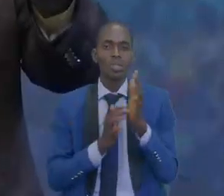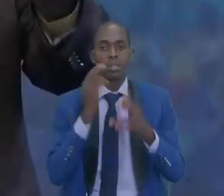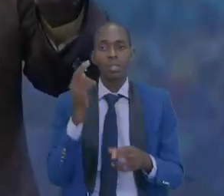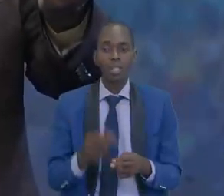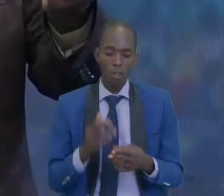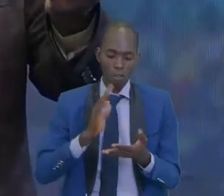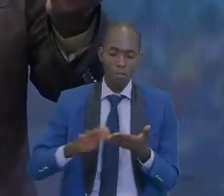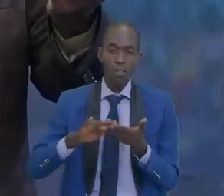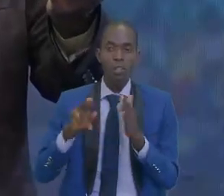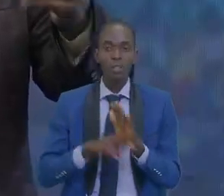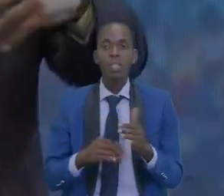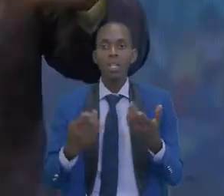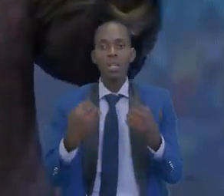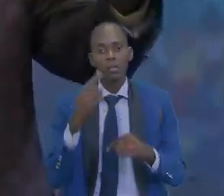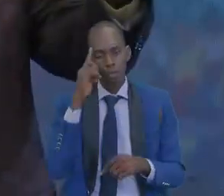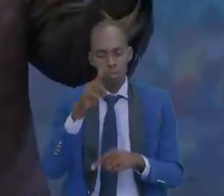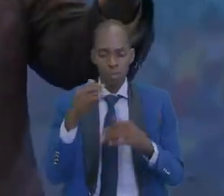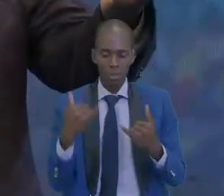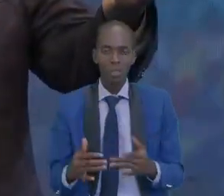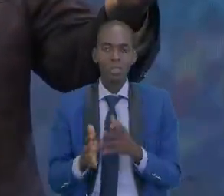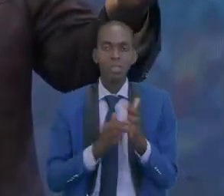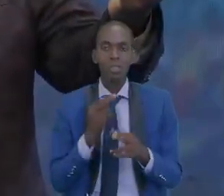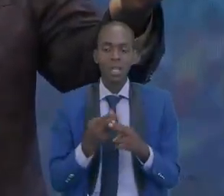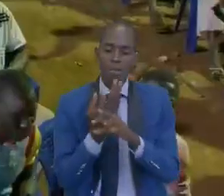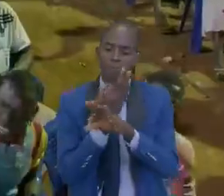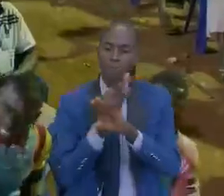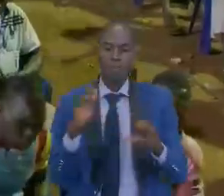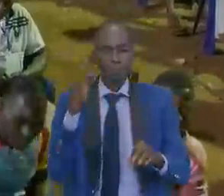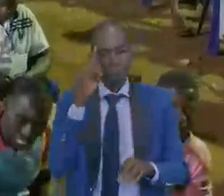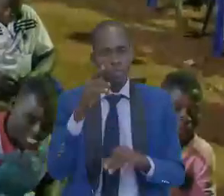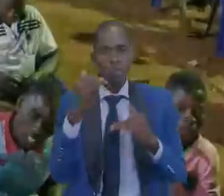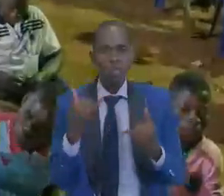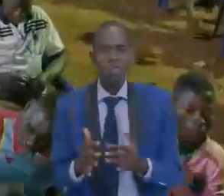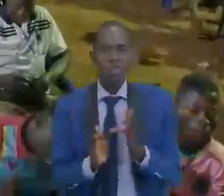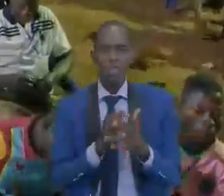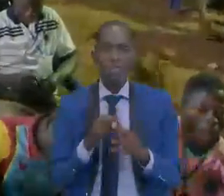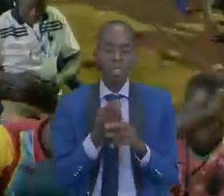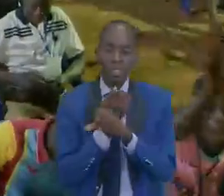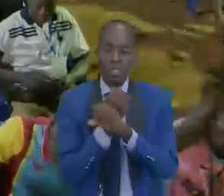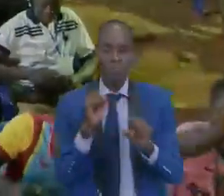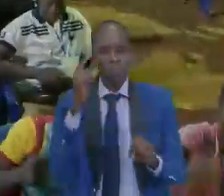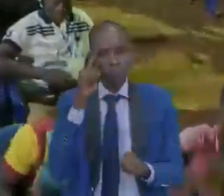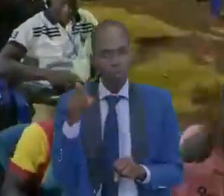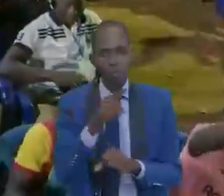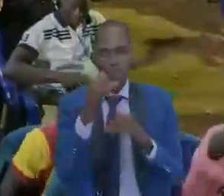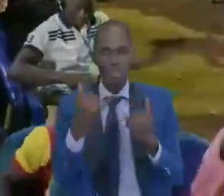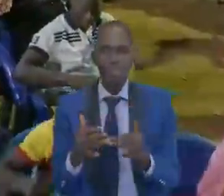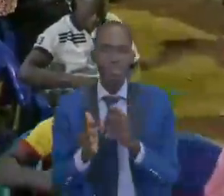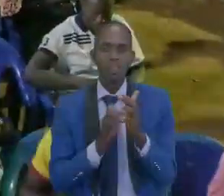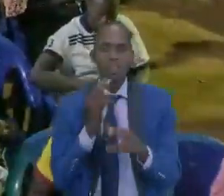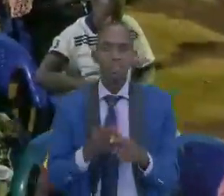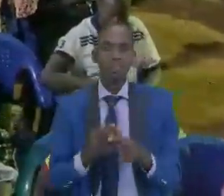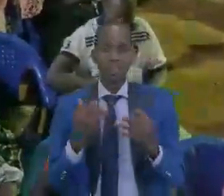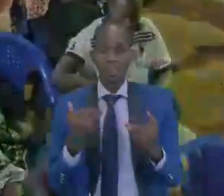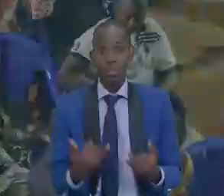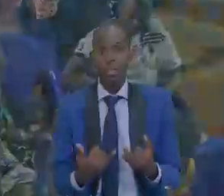Forgiveness has come. Freedom has come. Salvation has come. Heads bowed